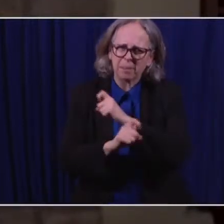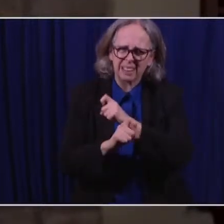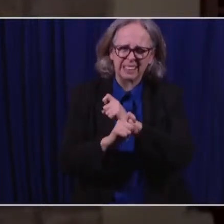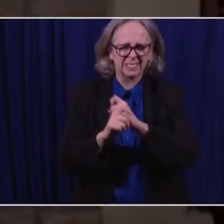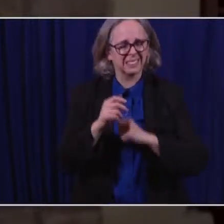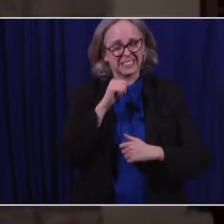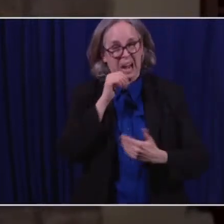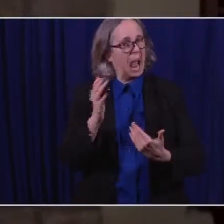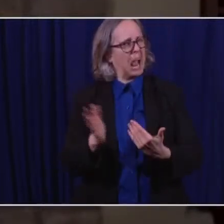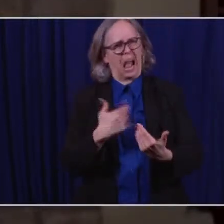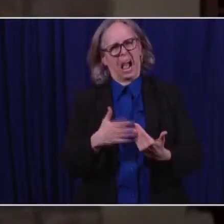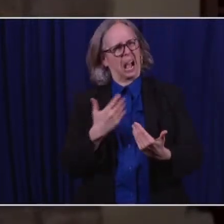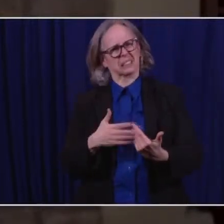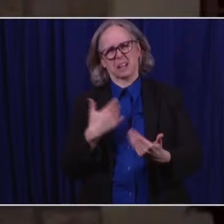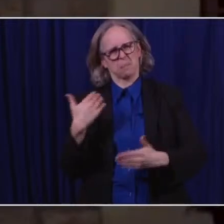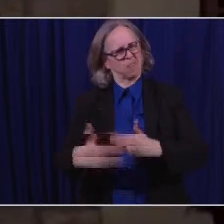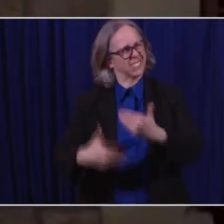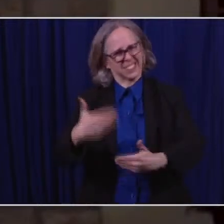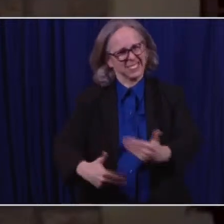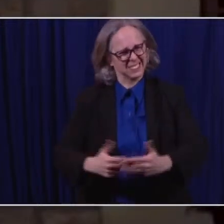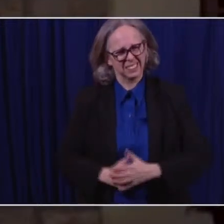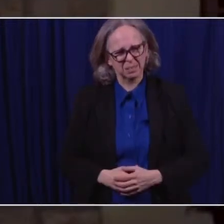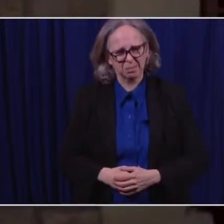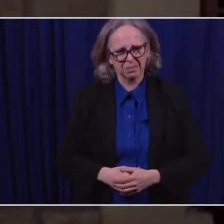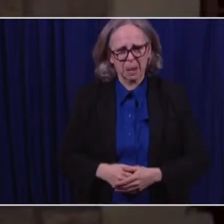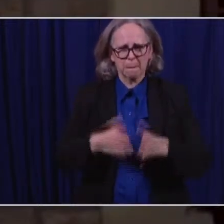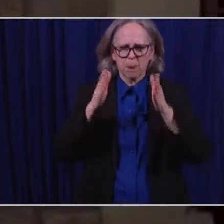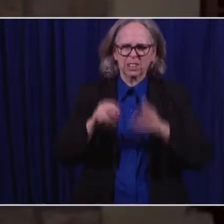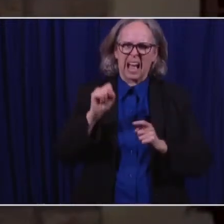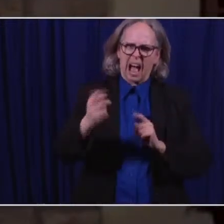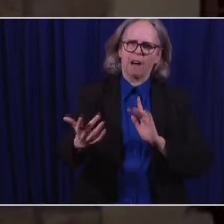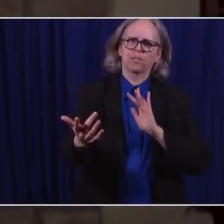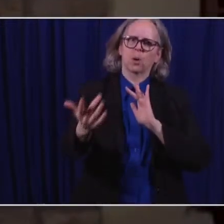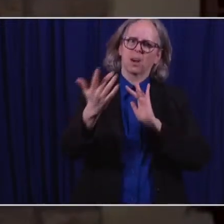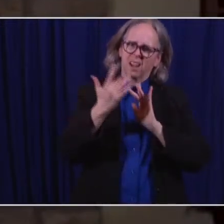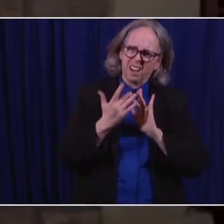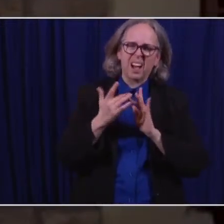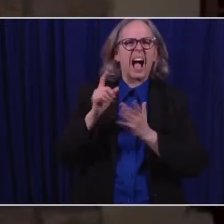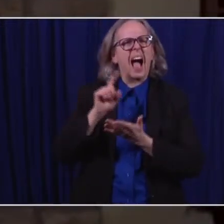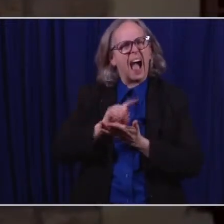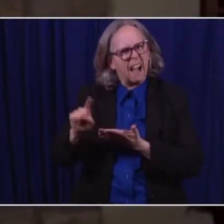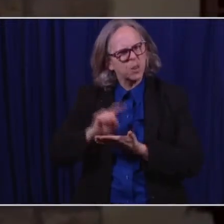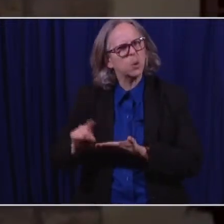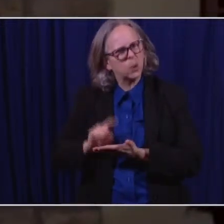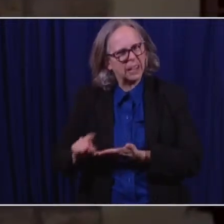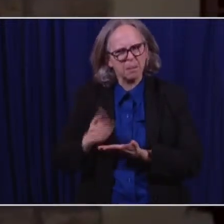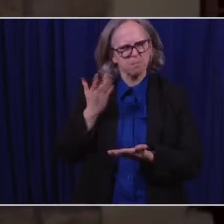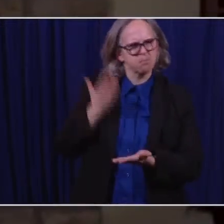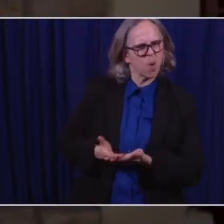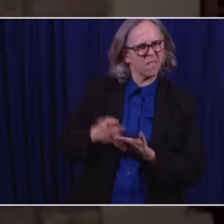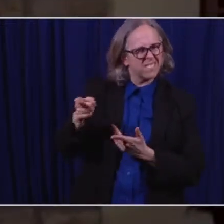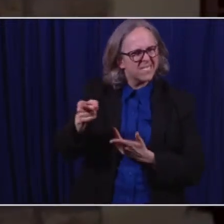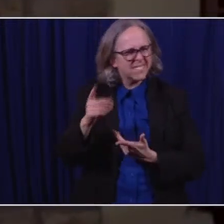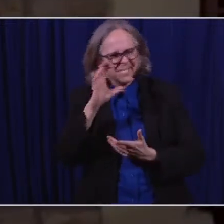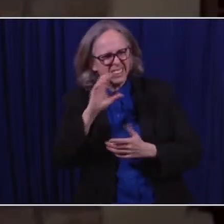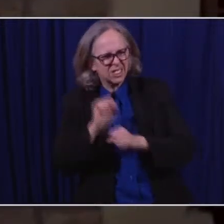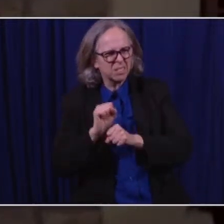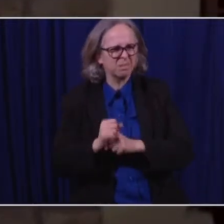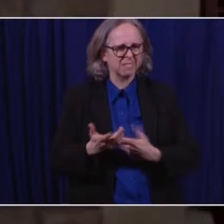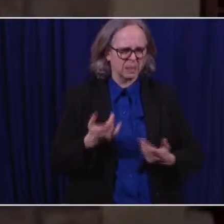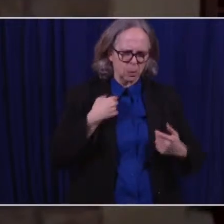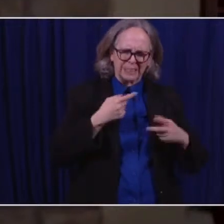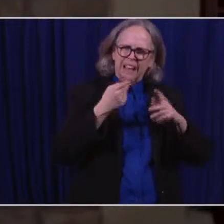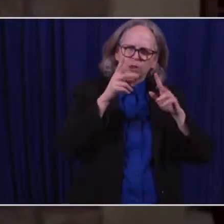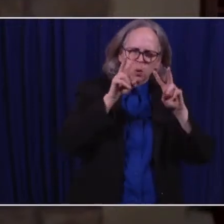There has to be a checking in every week. There's a check that has to take place every week. The initial analysis have to be done. We've also been